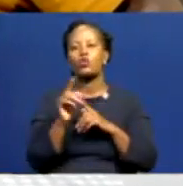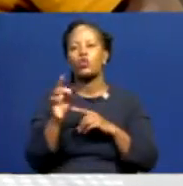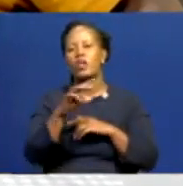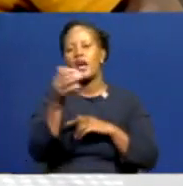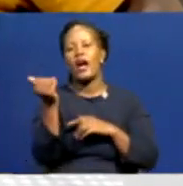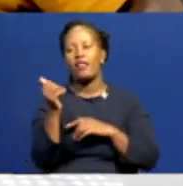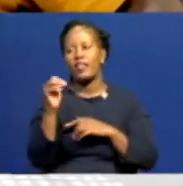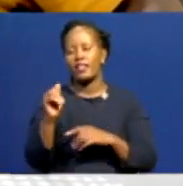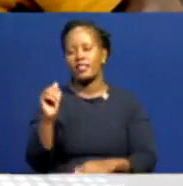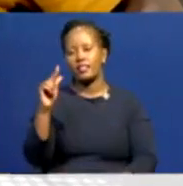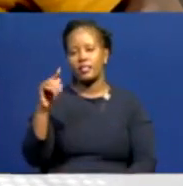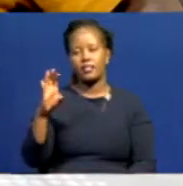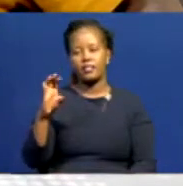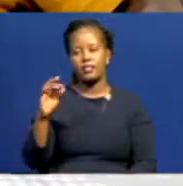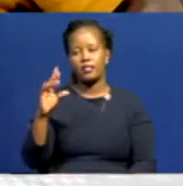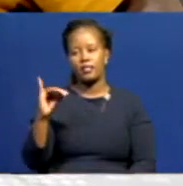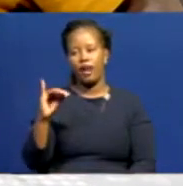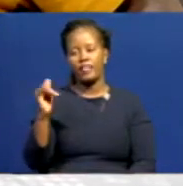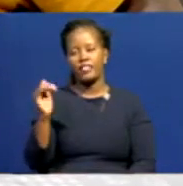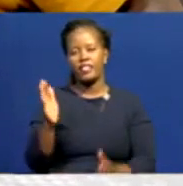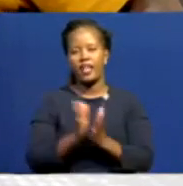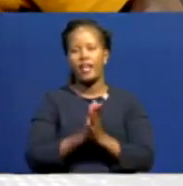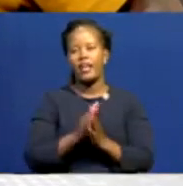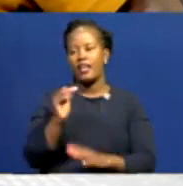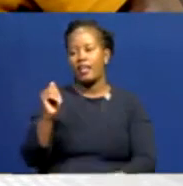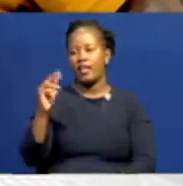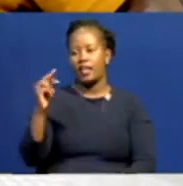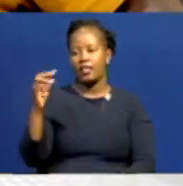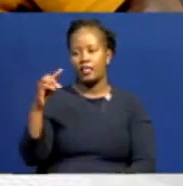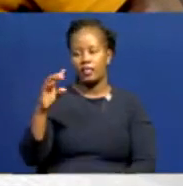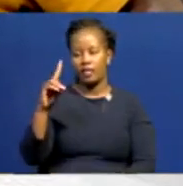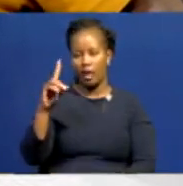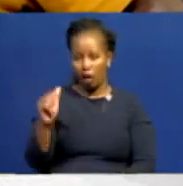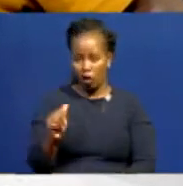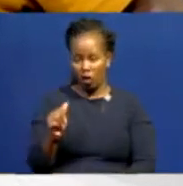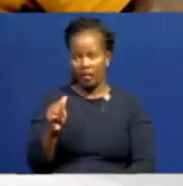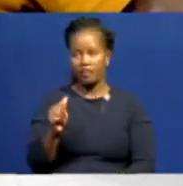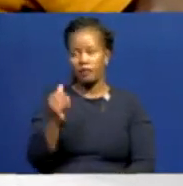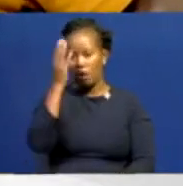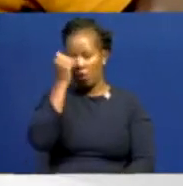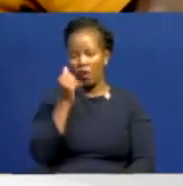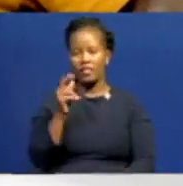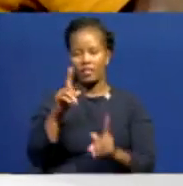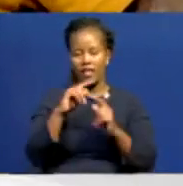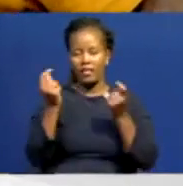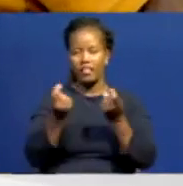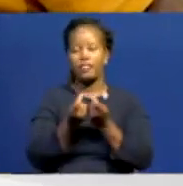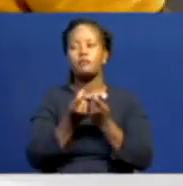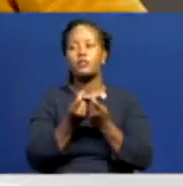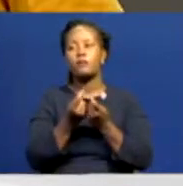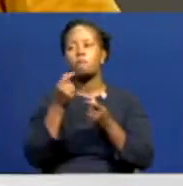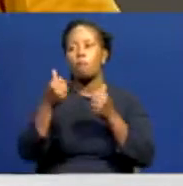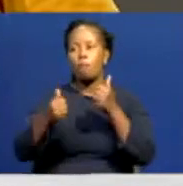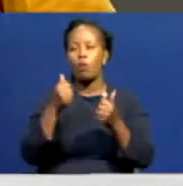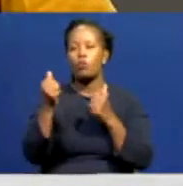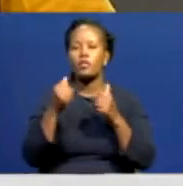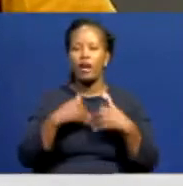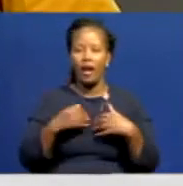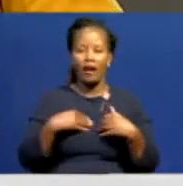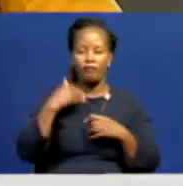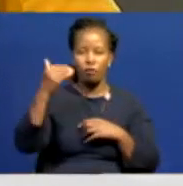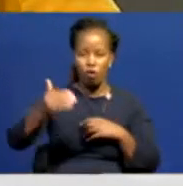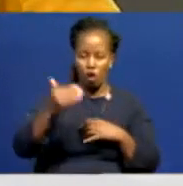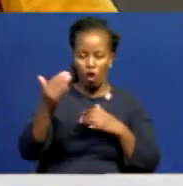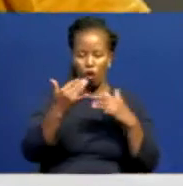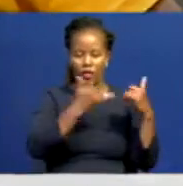Algeria taking on Angola. Yes. Personally, I like Angola because the Pantera Negras, they always play as a